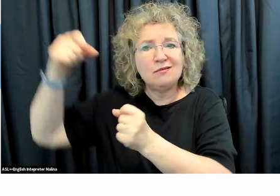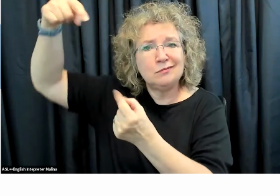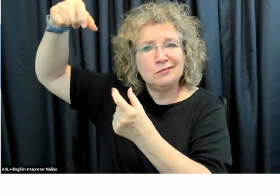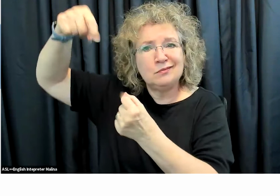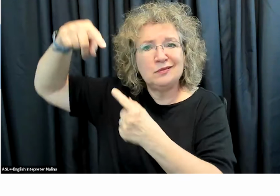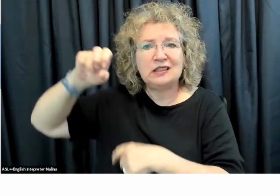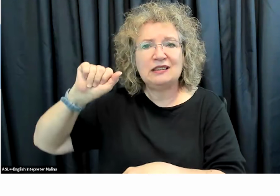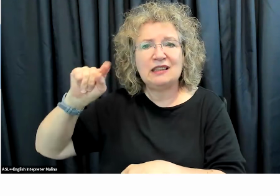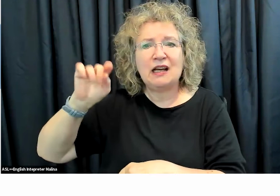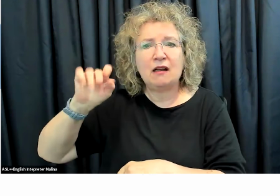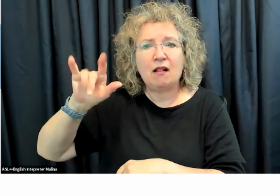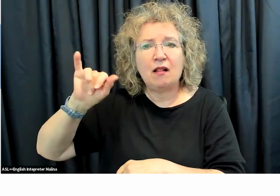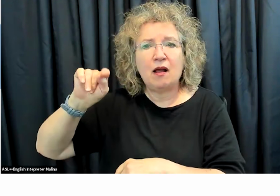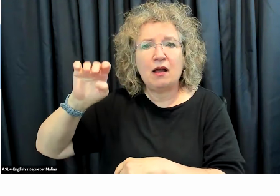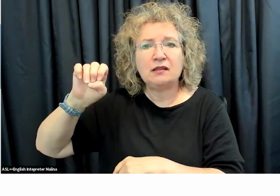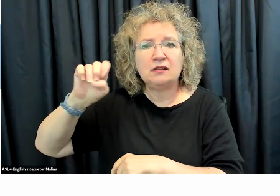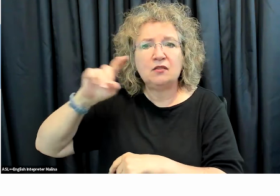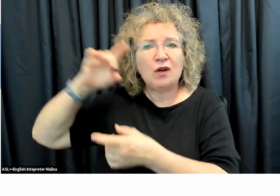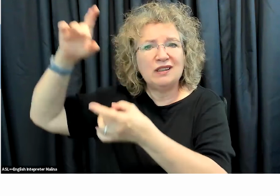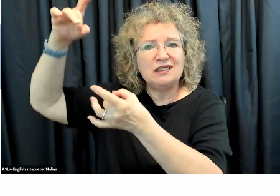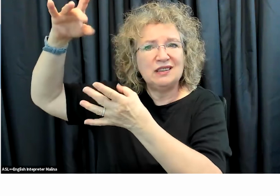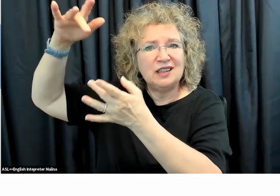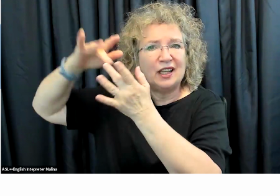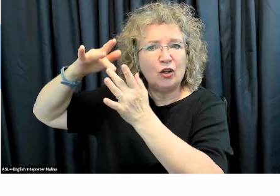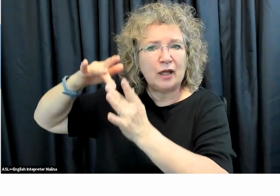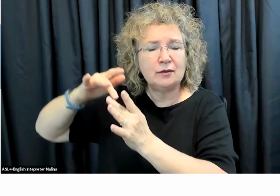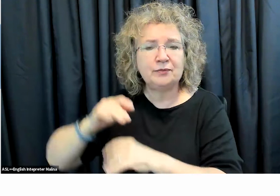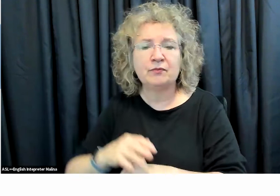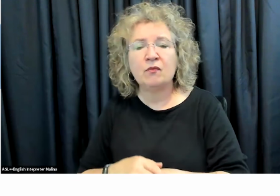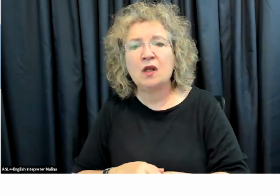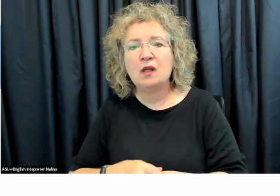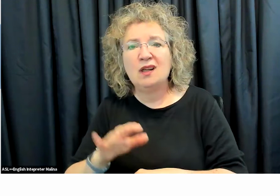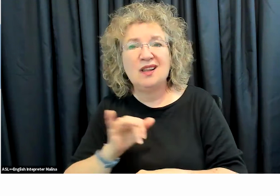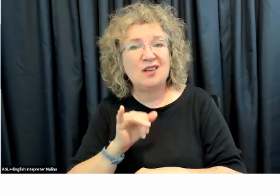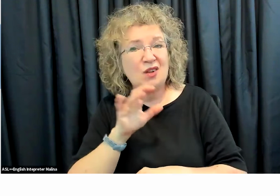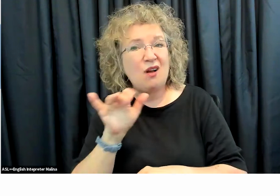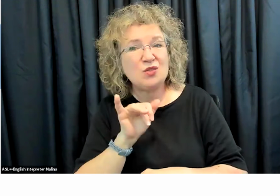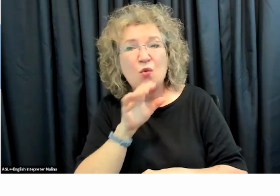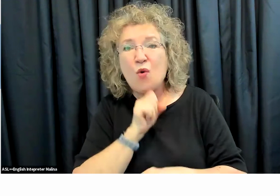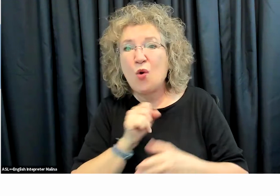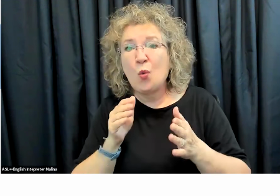types of things. And then just old school trying to,